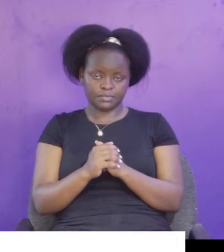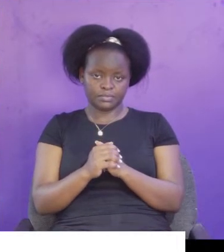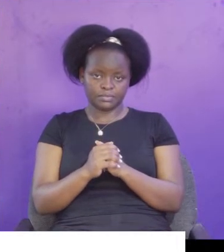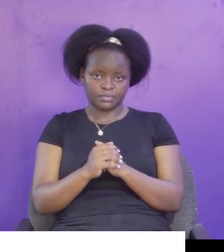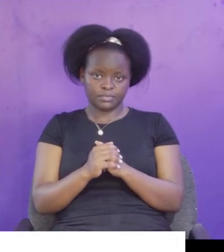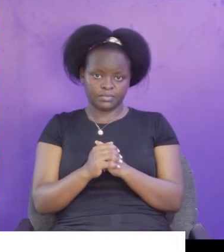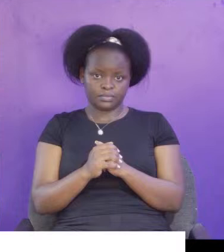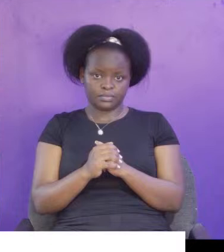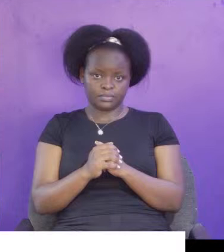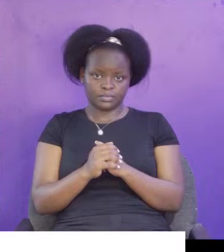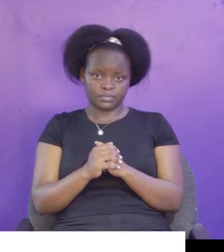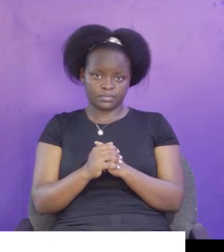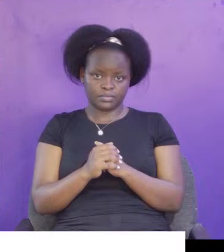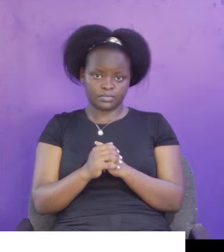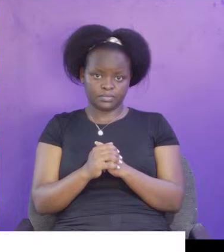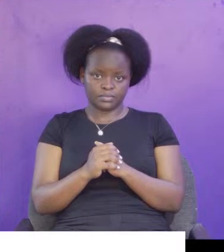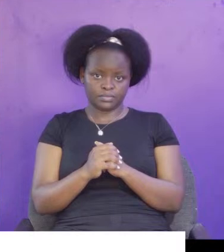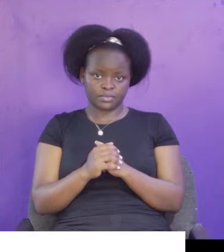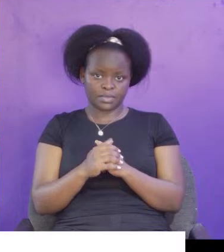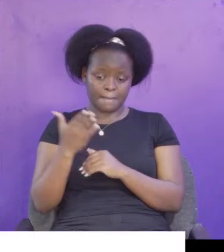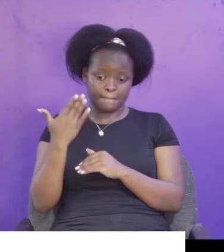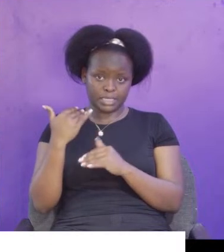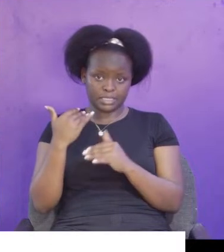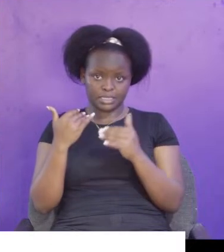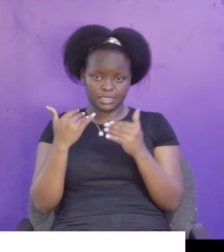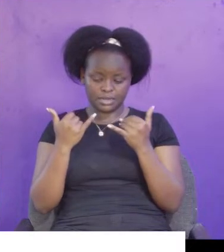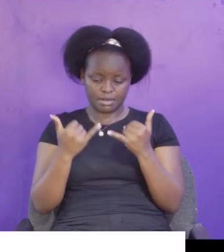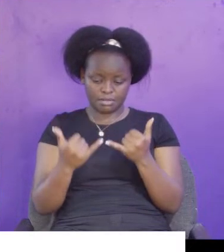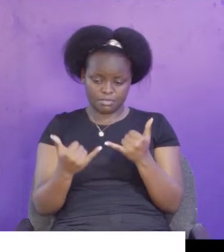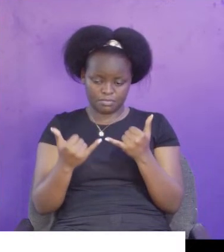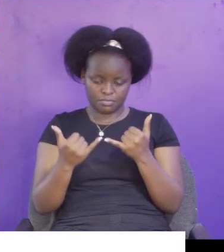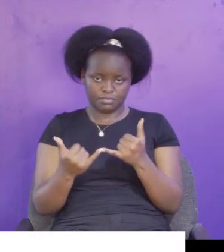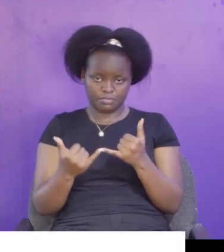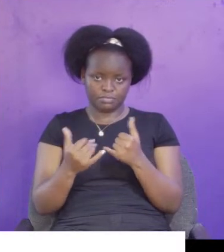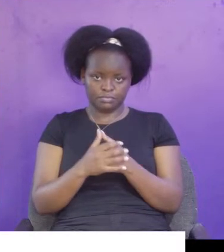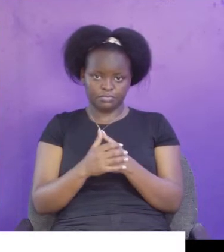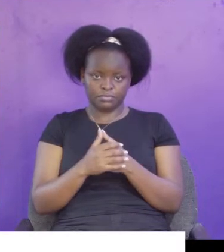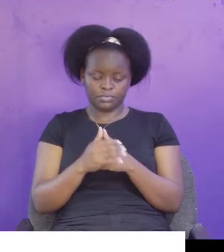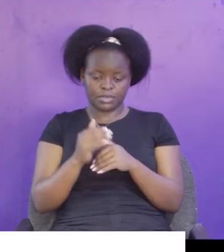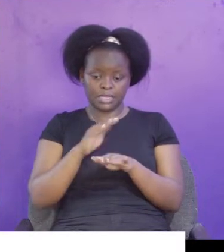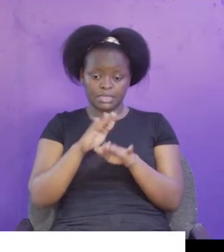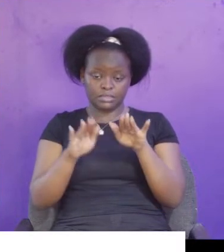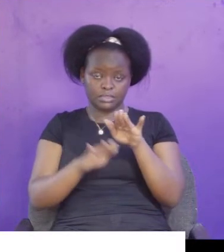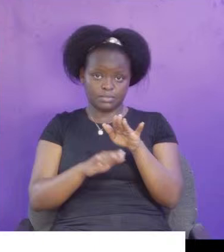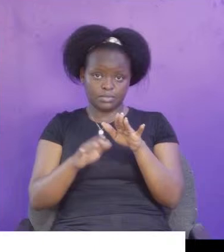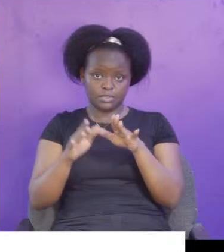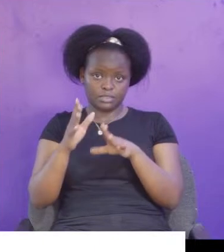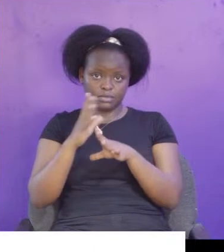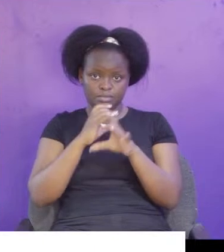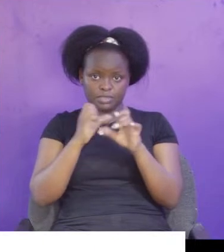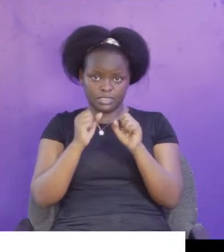president past and present, the deputy presidents,